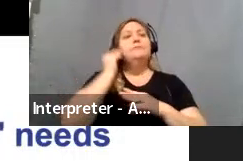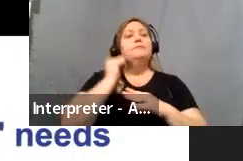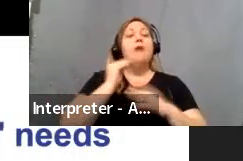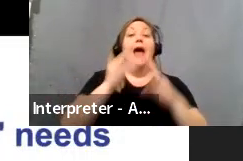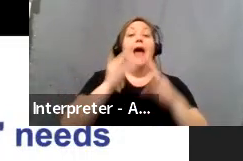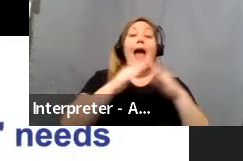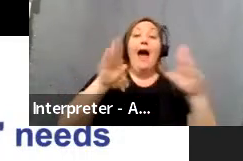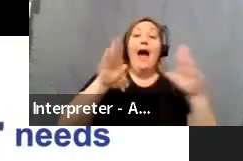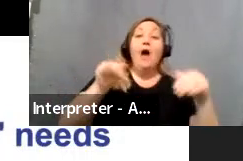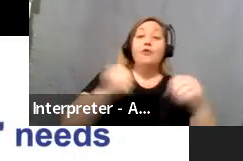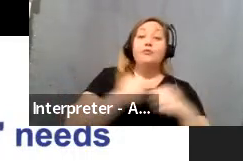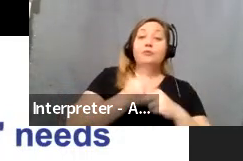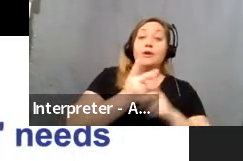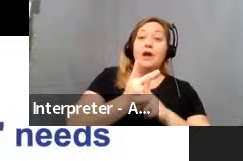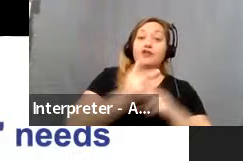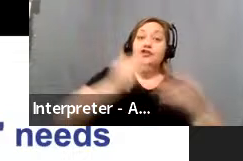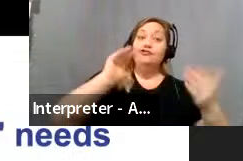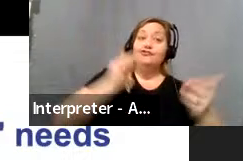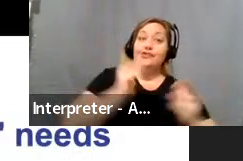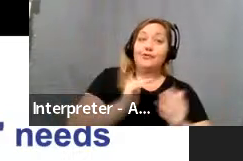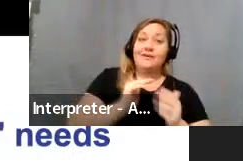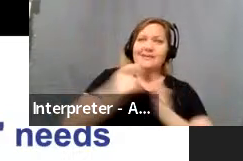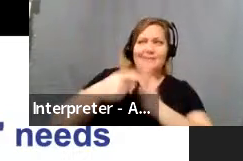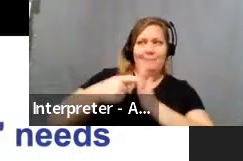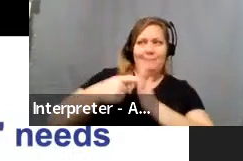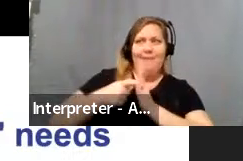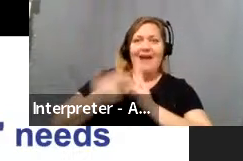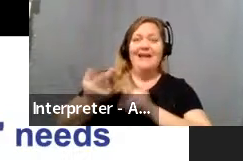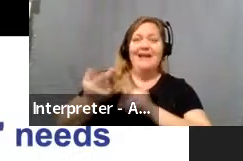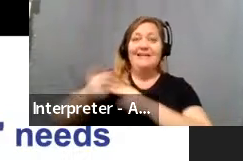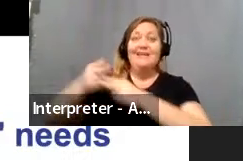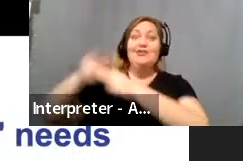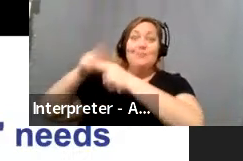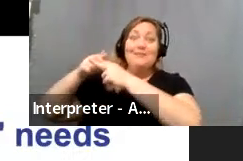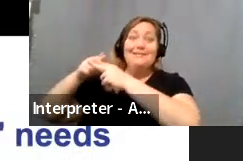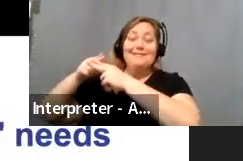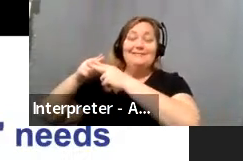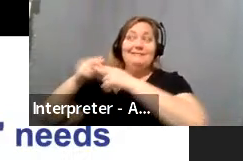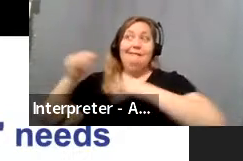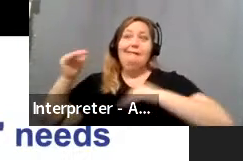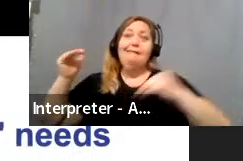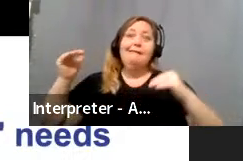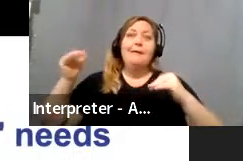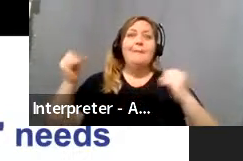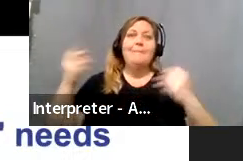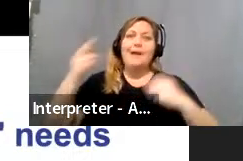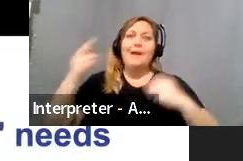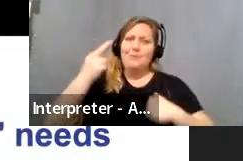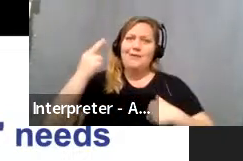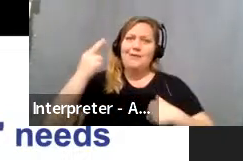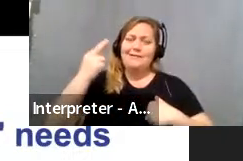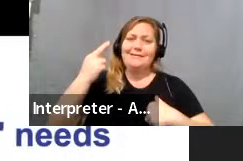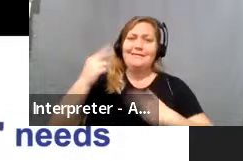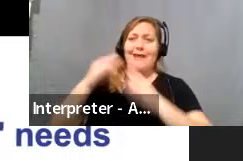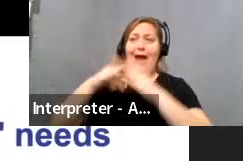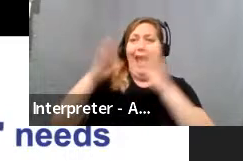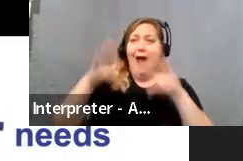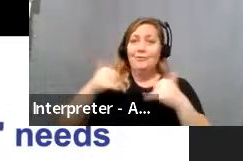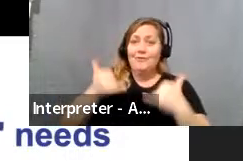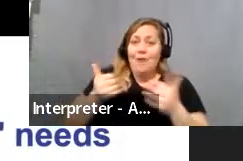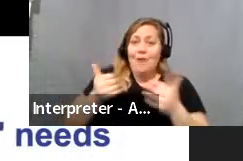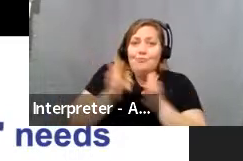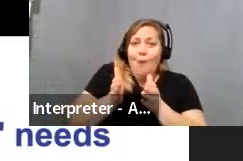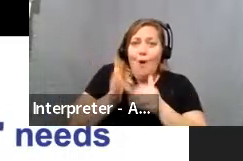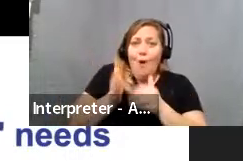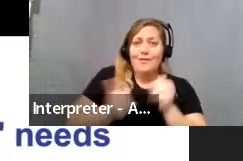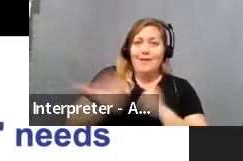housing production has decreased, the demand for housing has increased. There's a number of reasons for this. For example, households are smaller today than